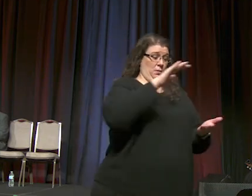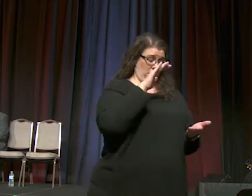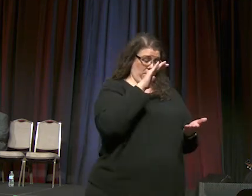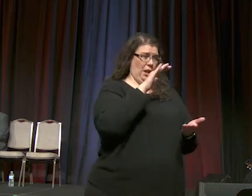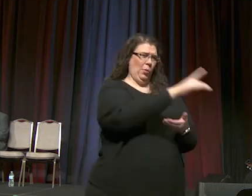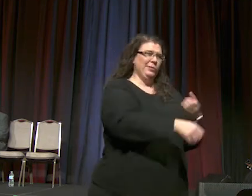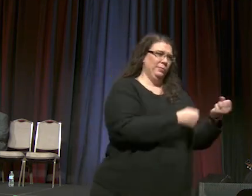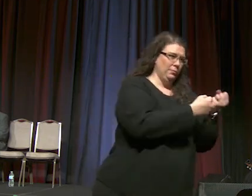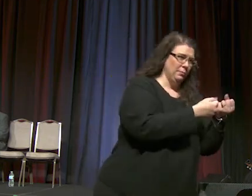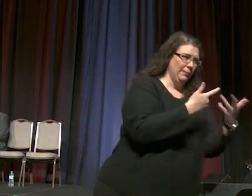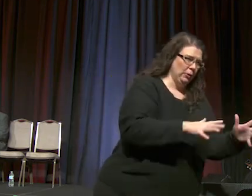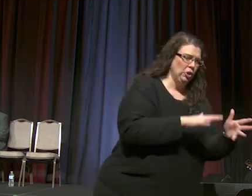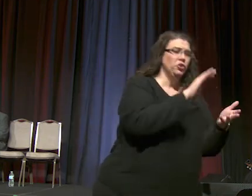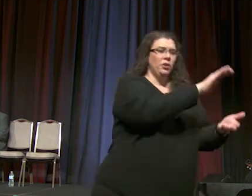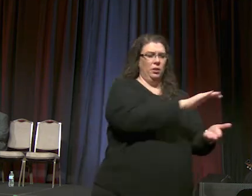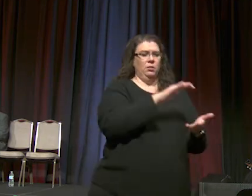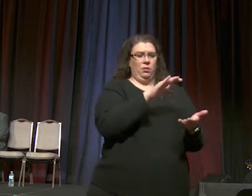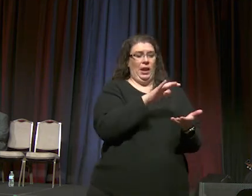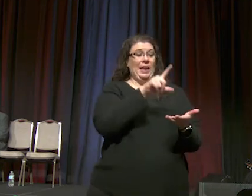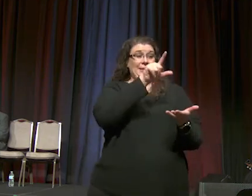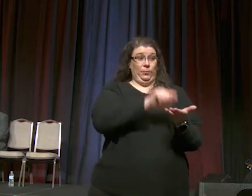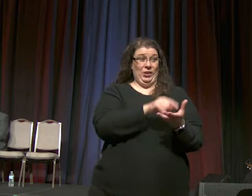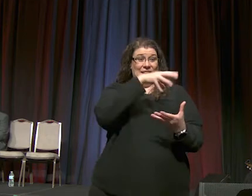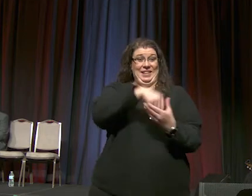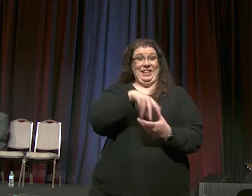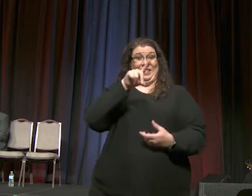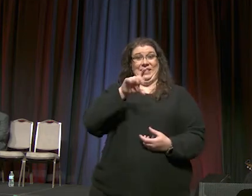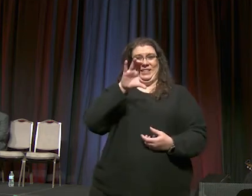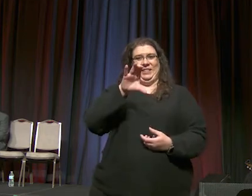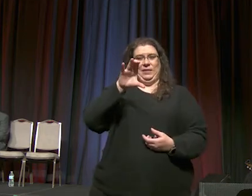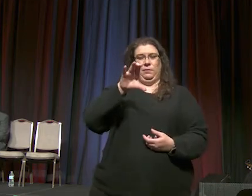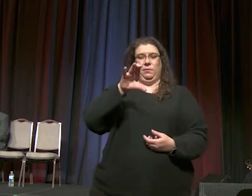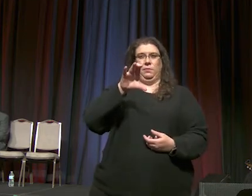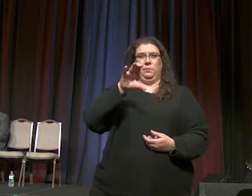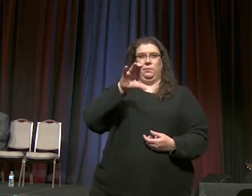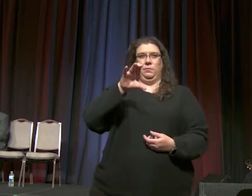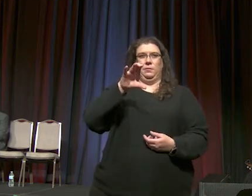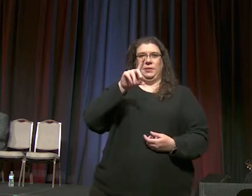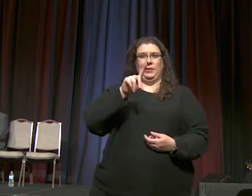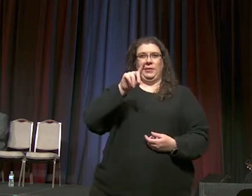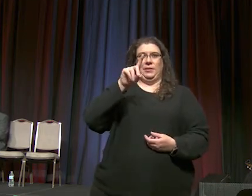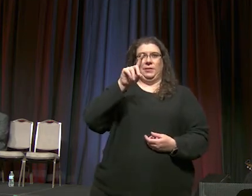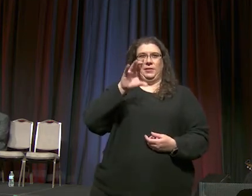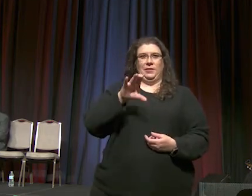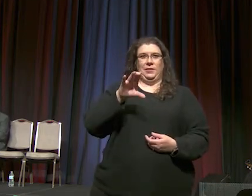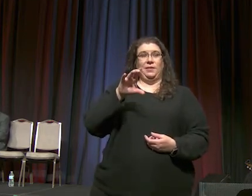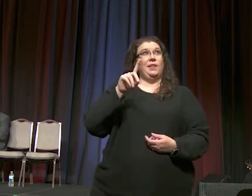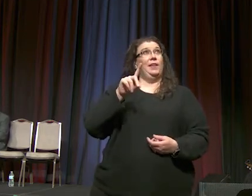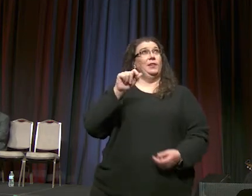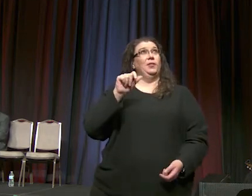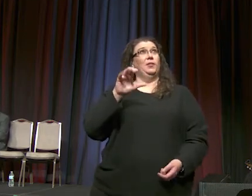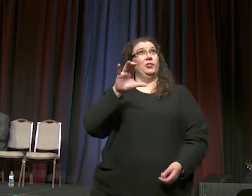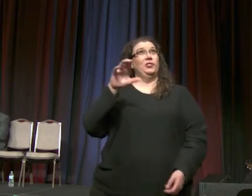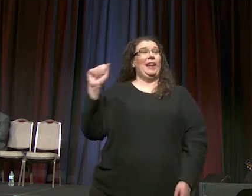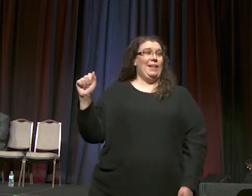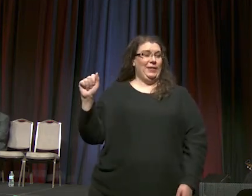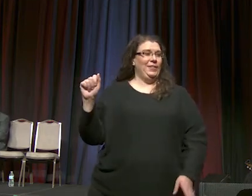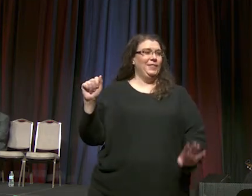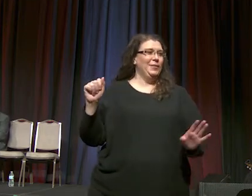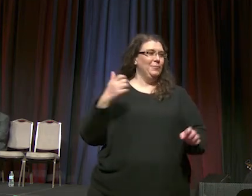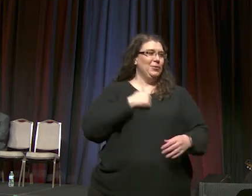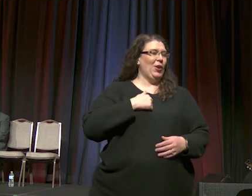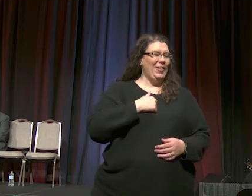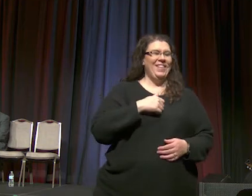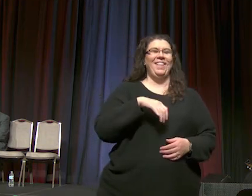by the legislative committee, it's printed in the DCA, the Daily Christian Advocate, with any changes